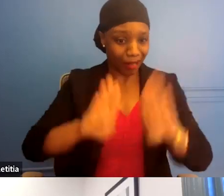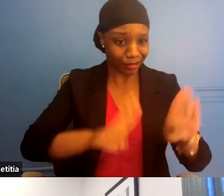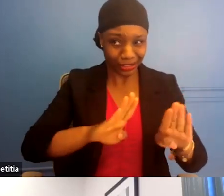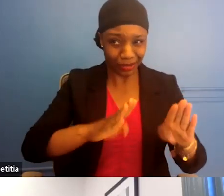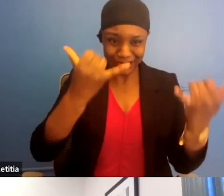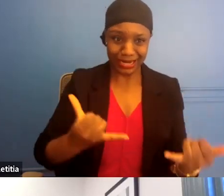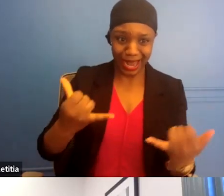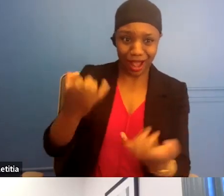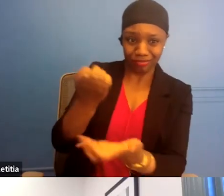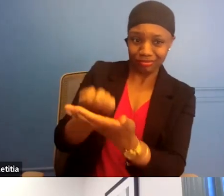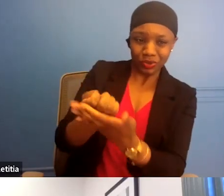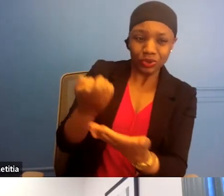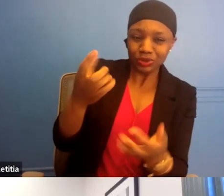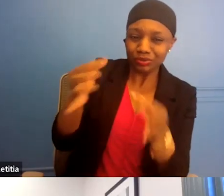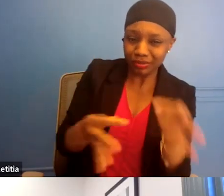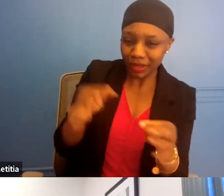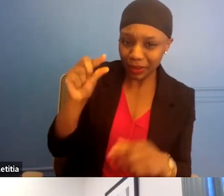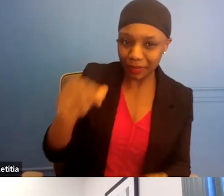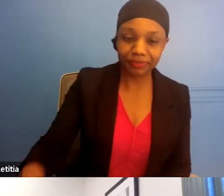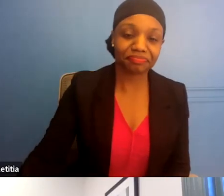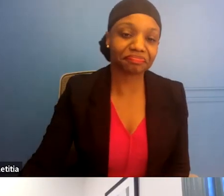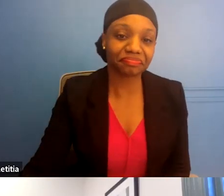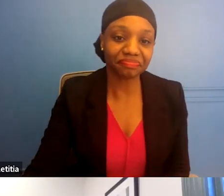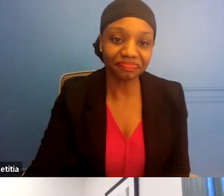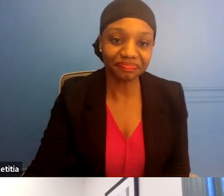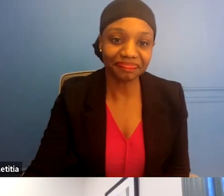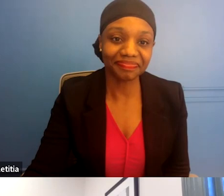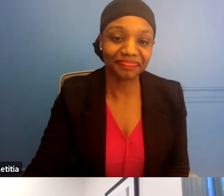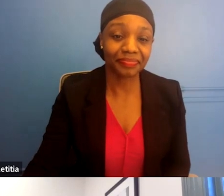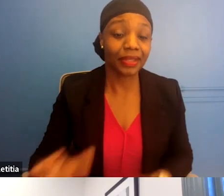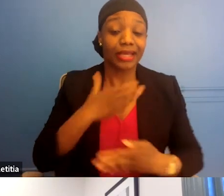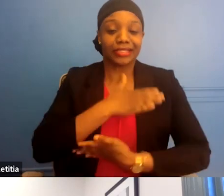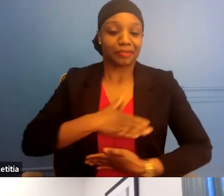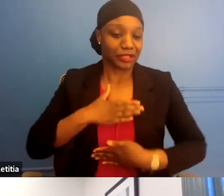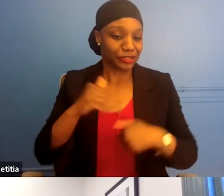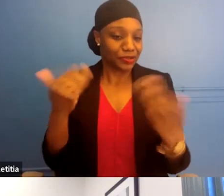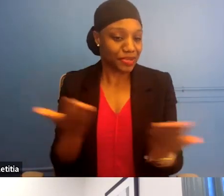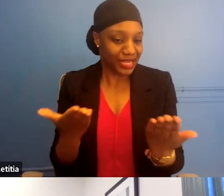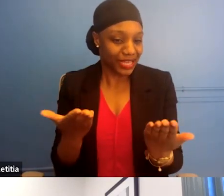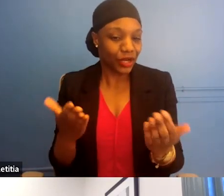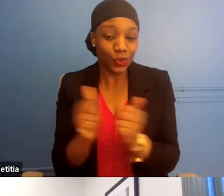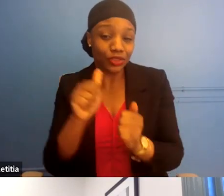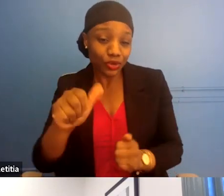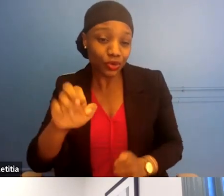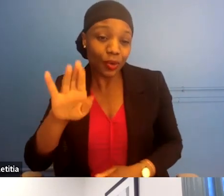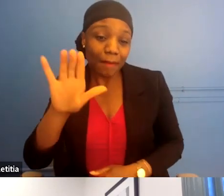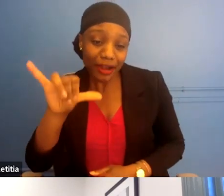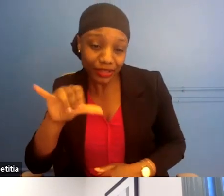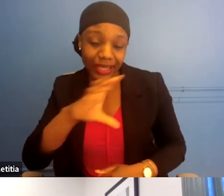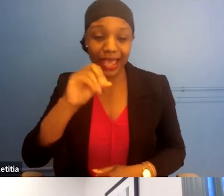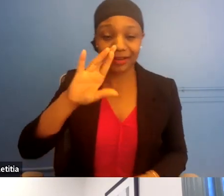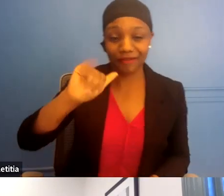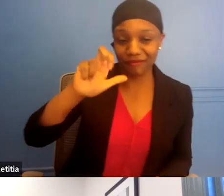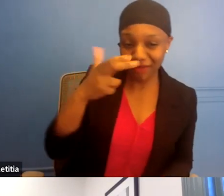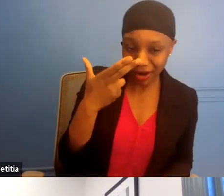do? Well, first, Beverly, let me say it's a pleasure to be here with you and Farah and with so many of the Mount Holyoke community